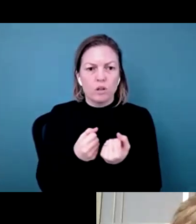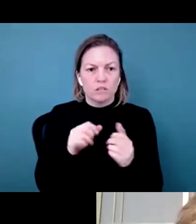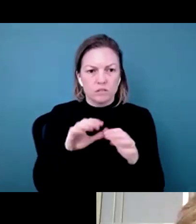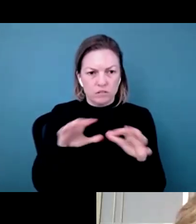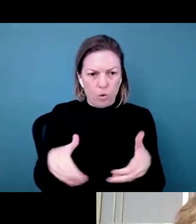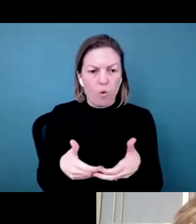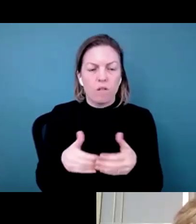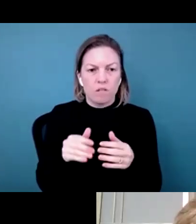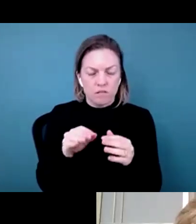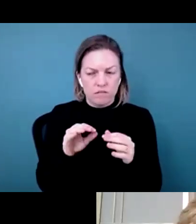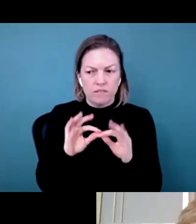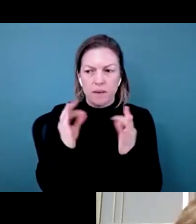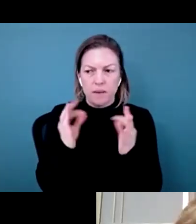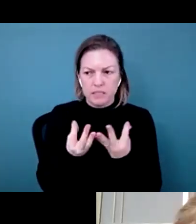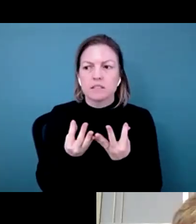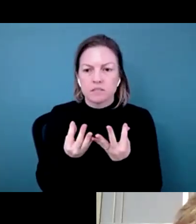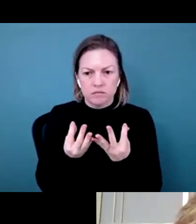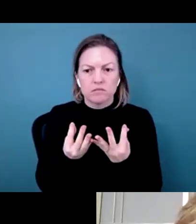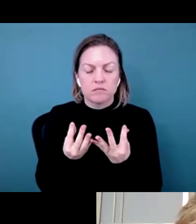a caregiving